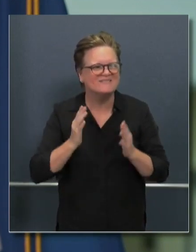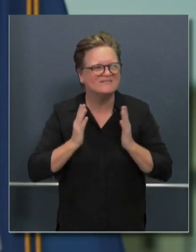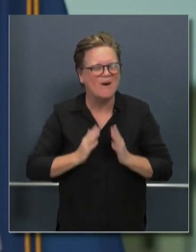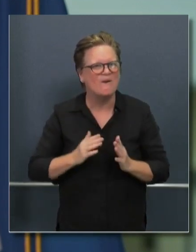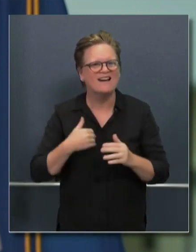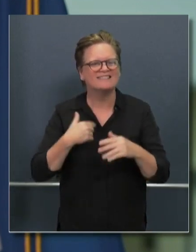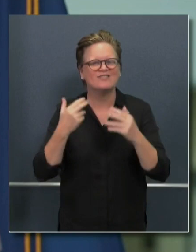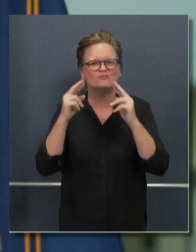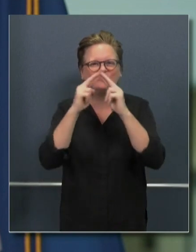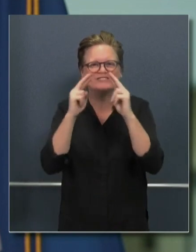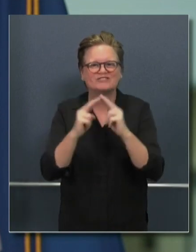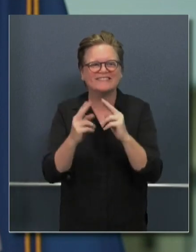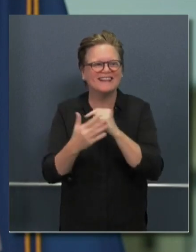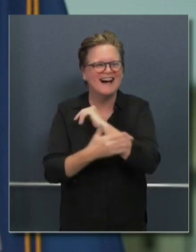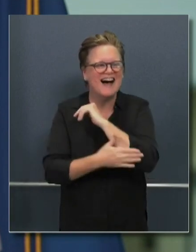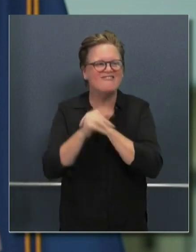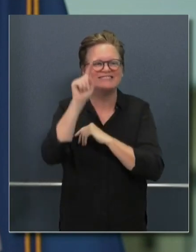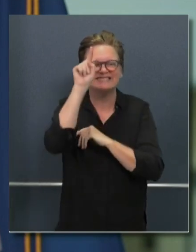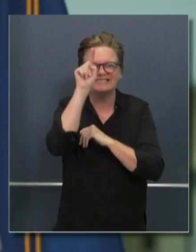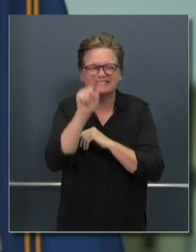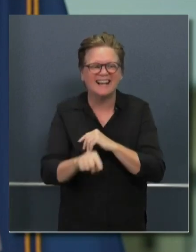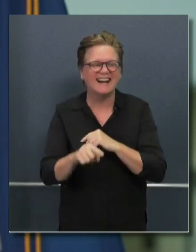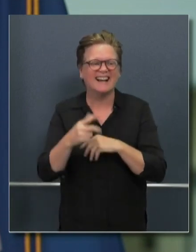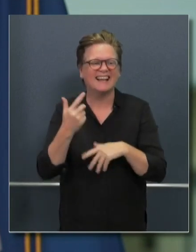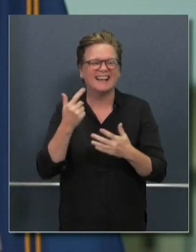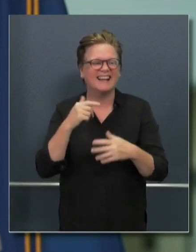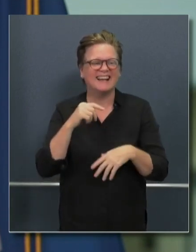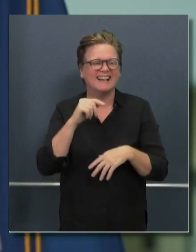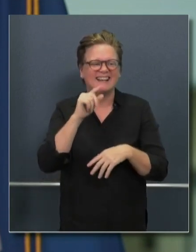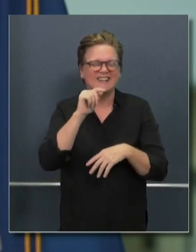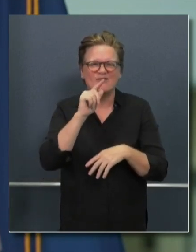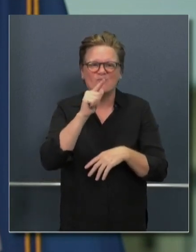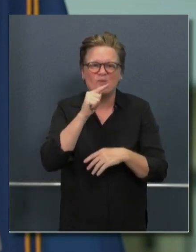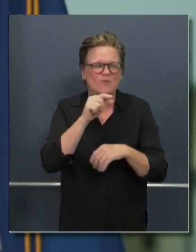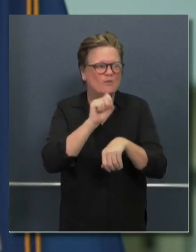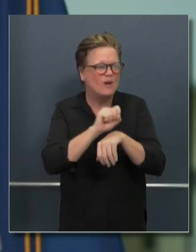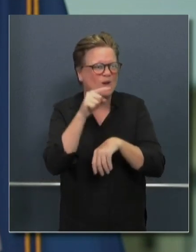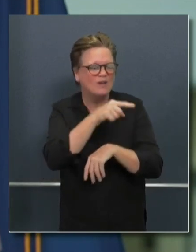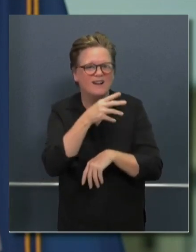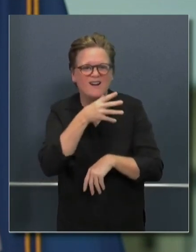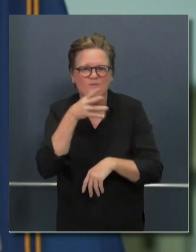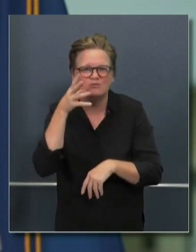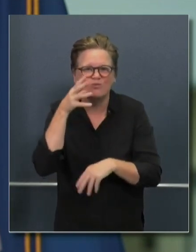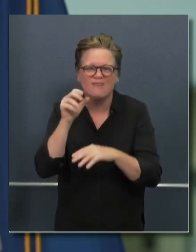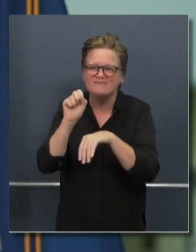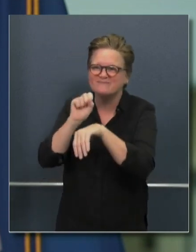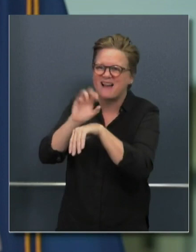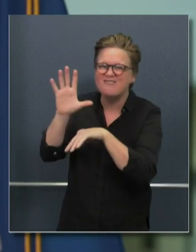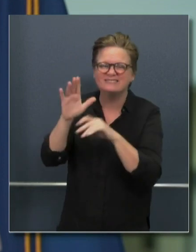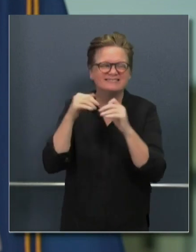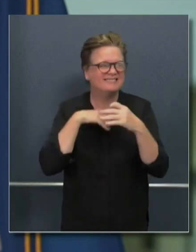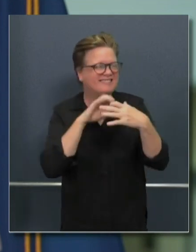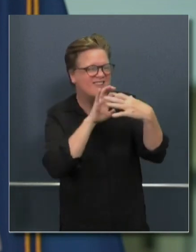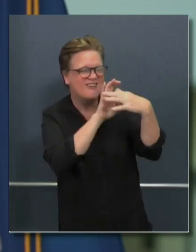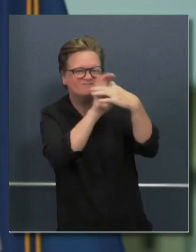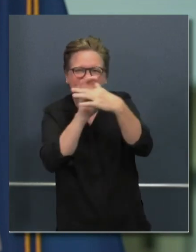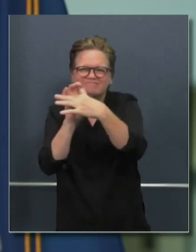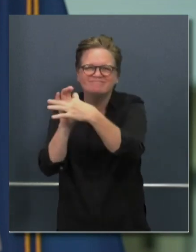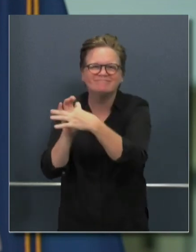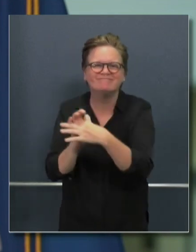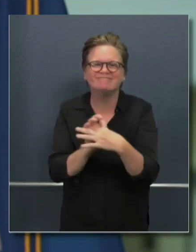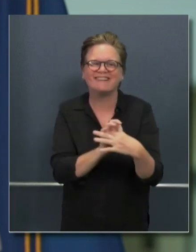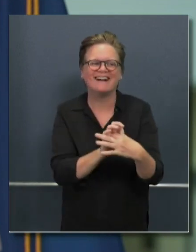coastal and rural regions. There's been a spirit of collaboration and cooperation. I know you others have highlighted some areas where there's been